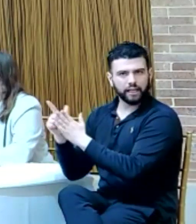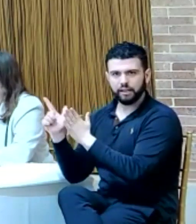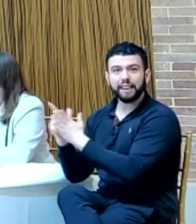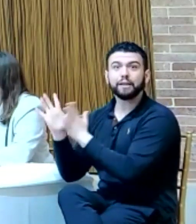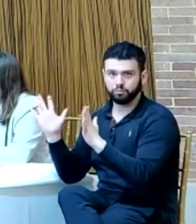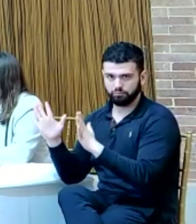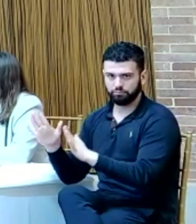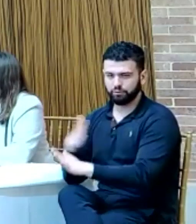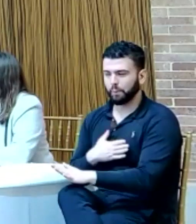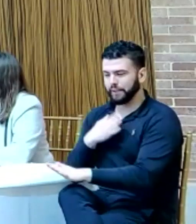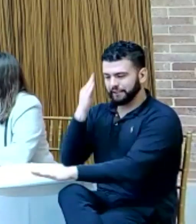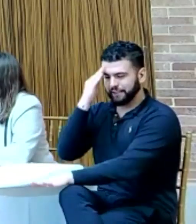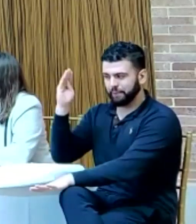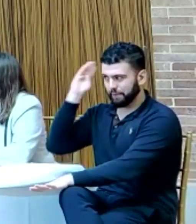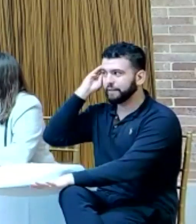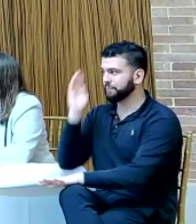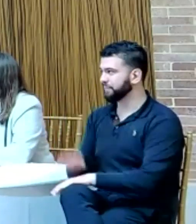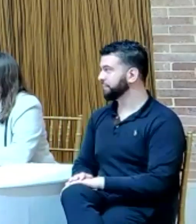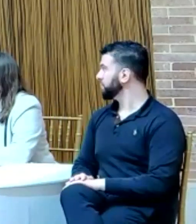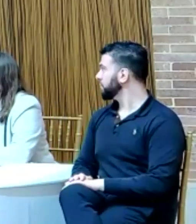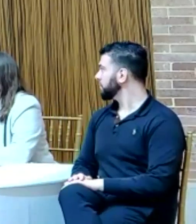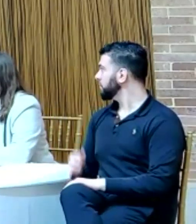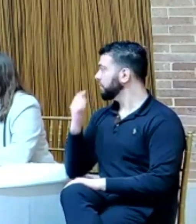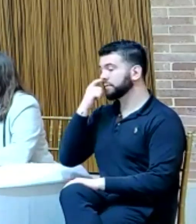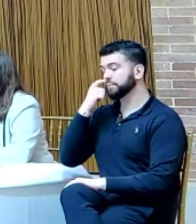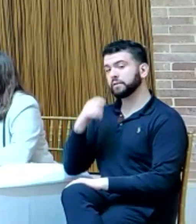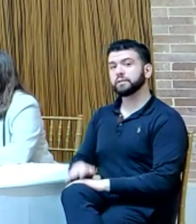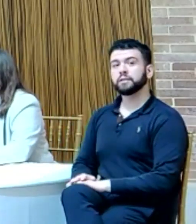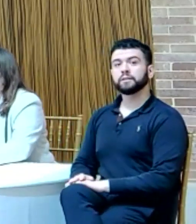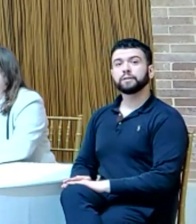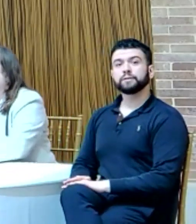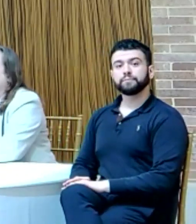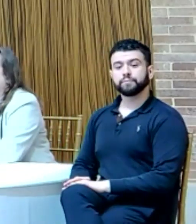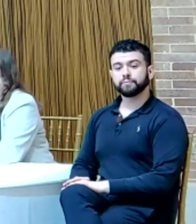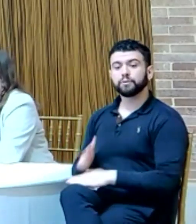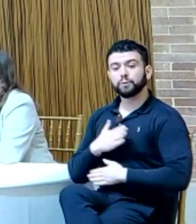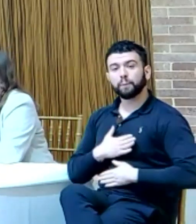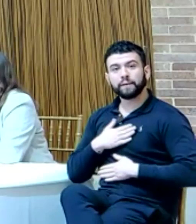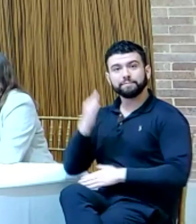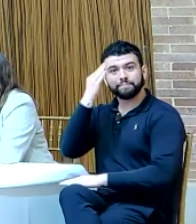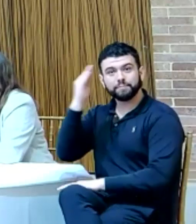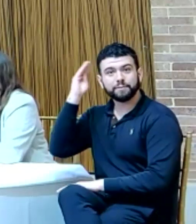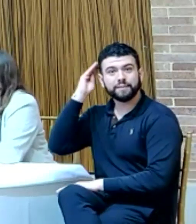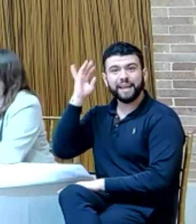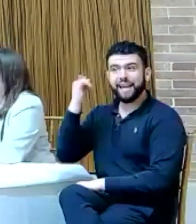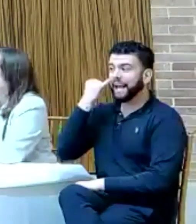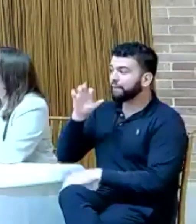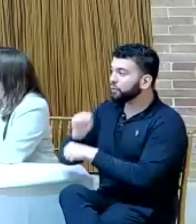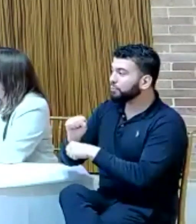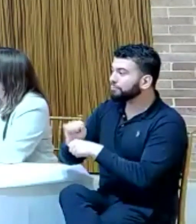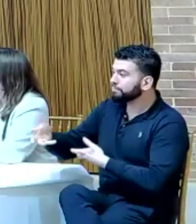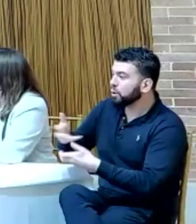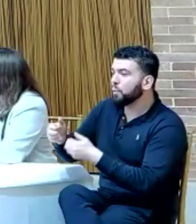in mind thank you um please keep that in mind when you are working with minimum income policies